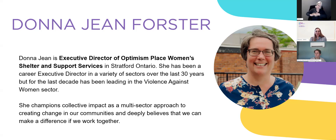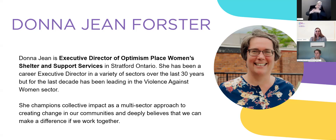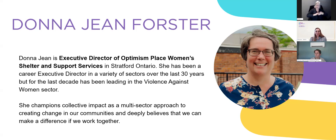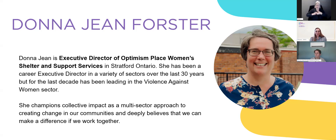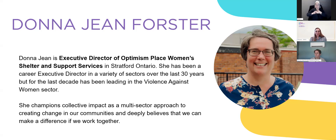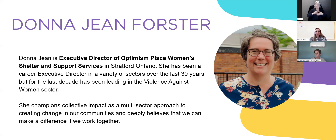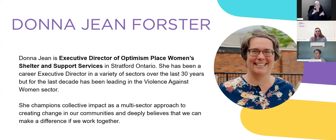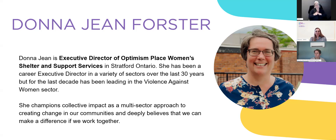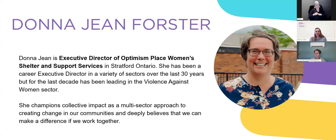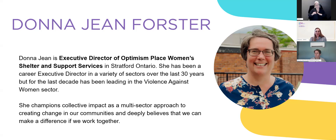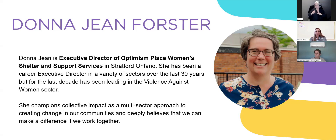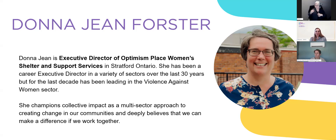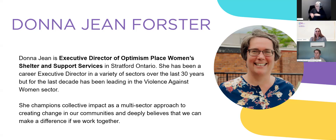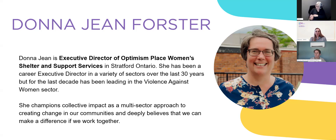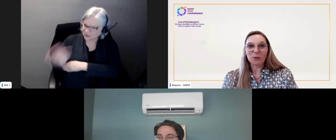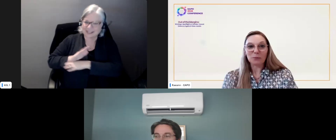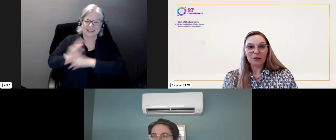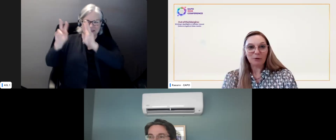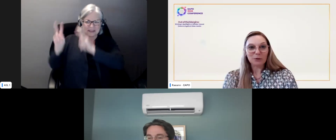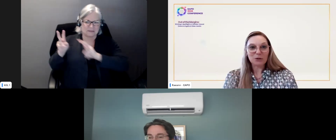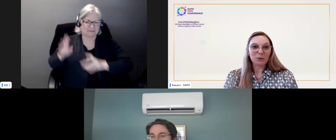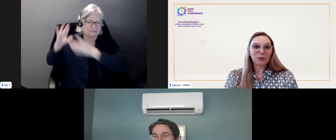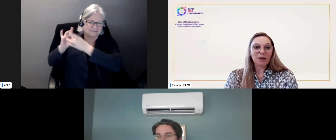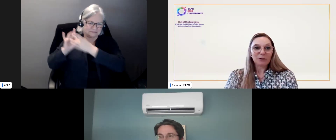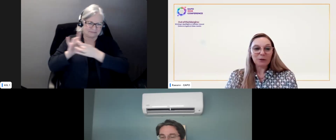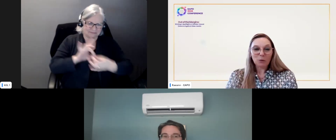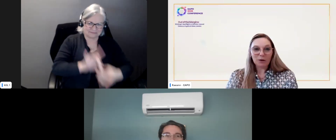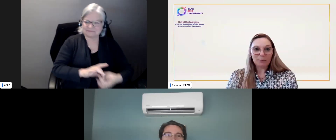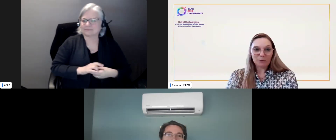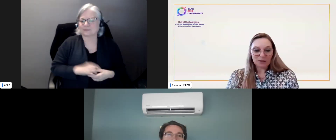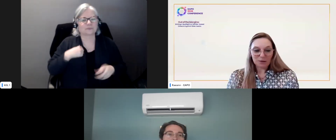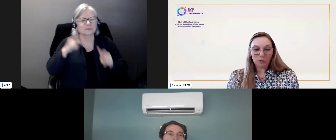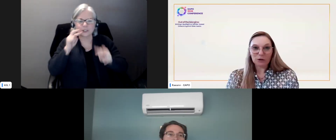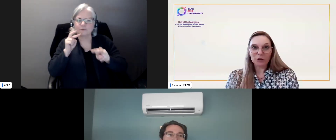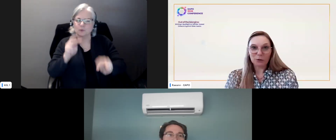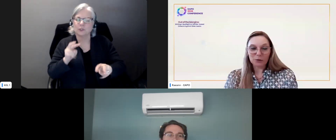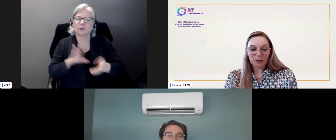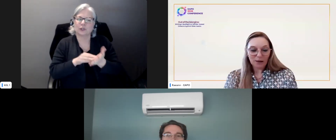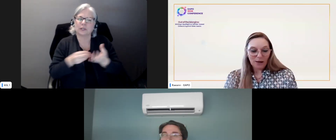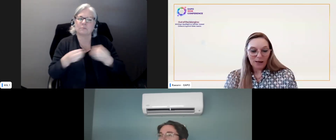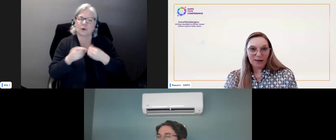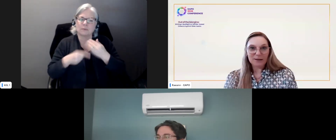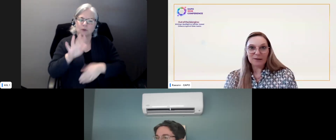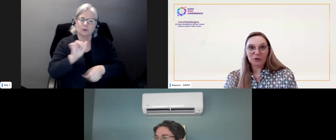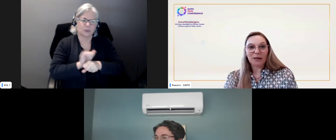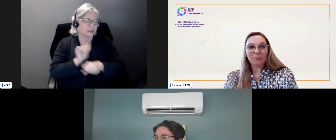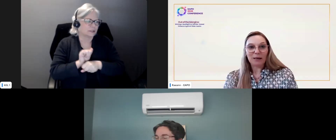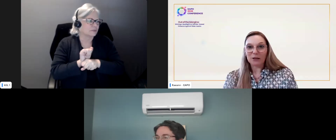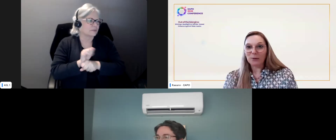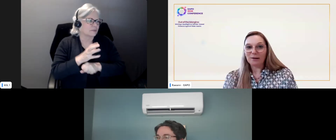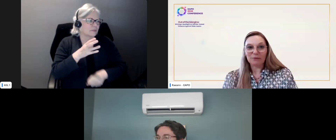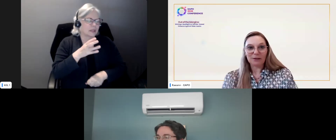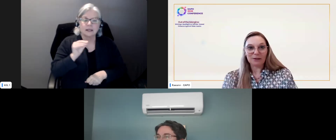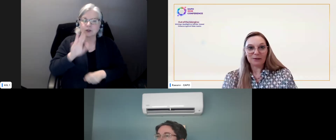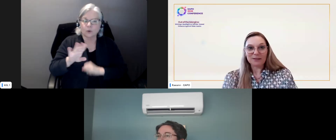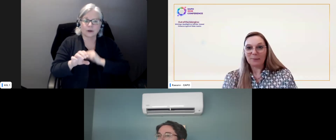theme throughout the day. So I'm looking forward to learning more about the work that you're doing and your campaign